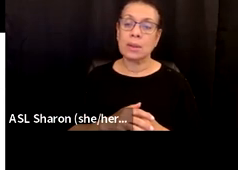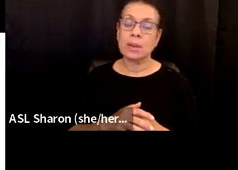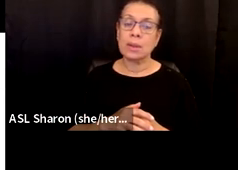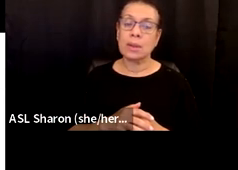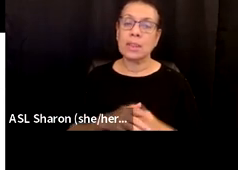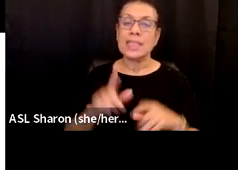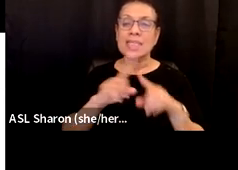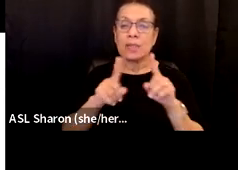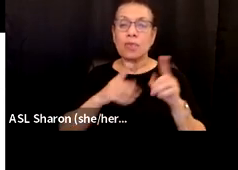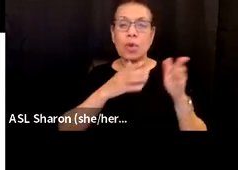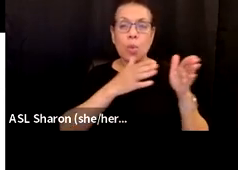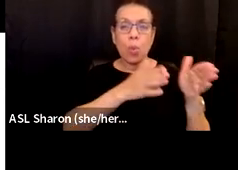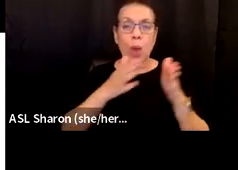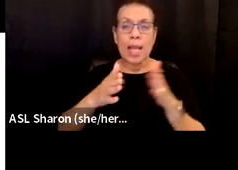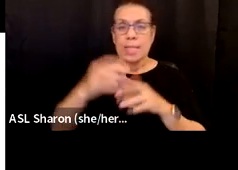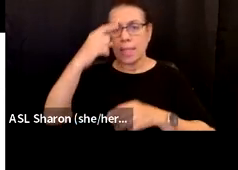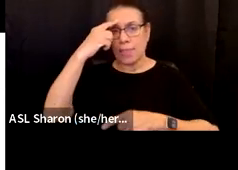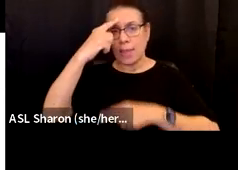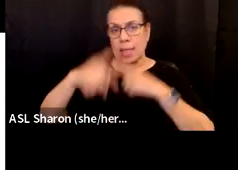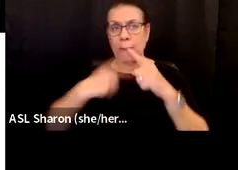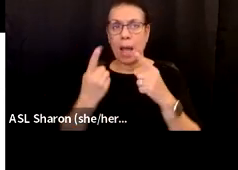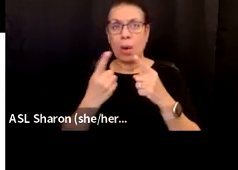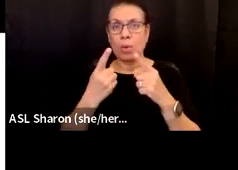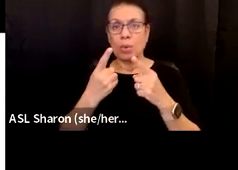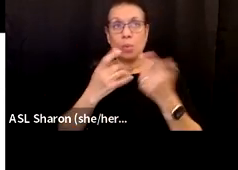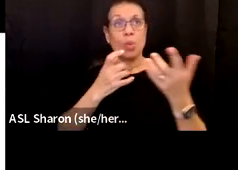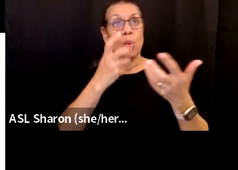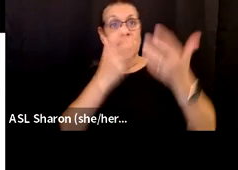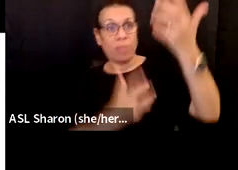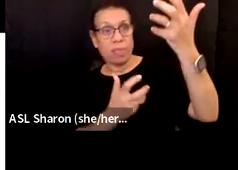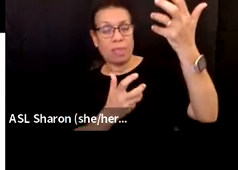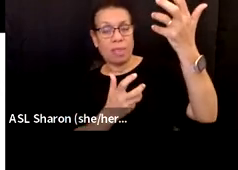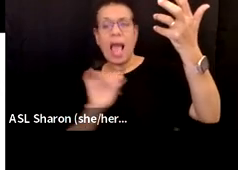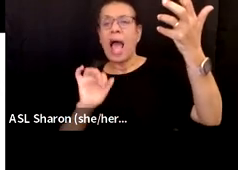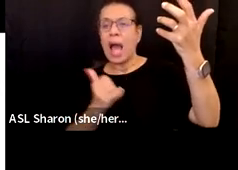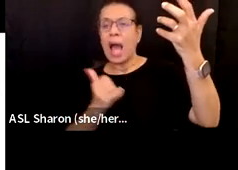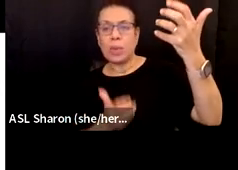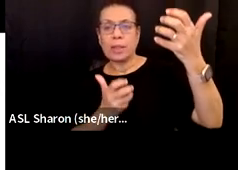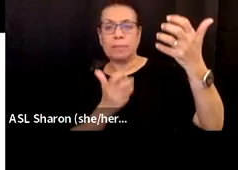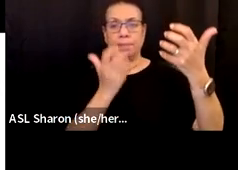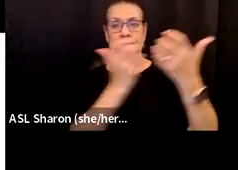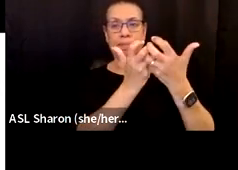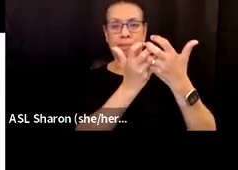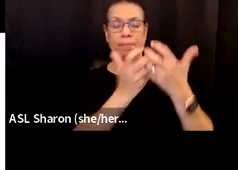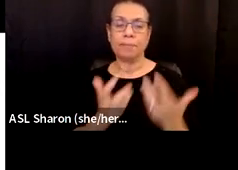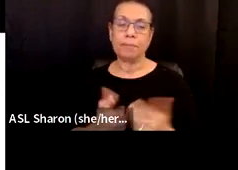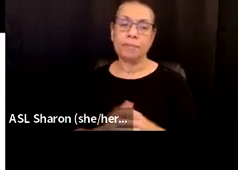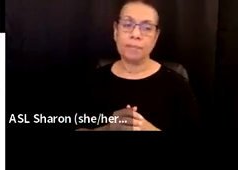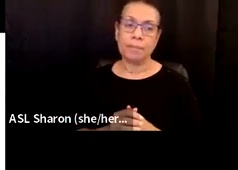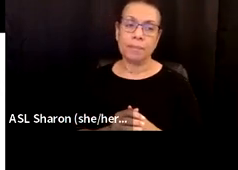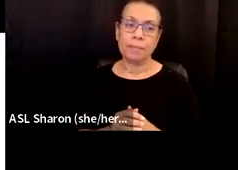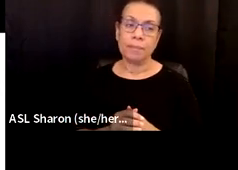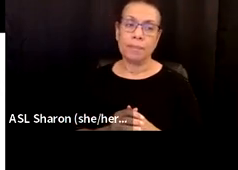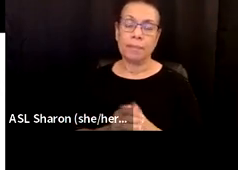ways that we can think about addressing that and probably the most aggressive and the least democratic of